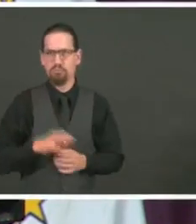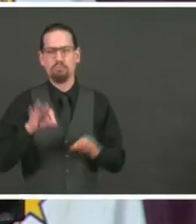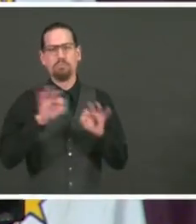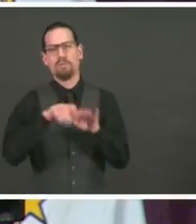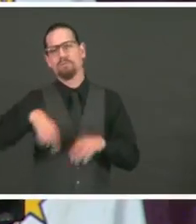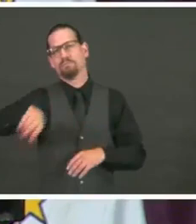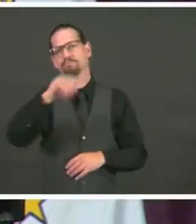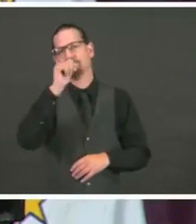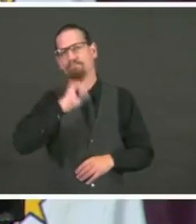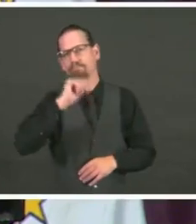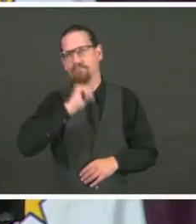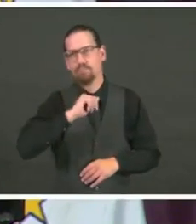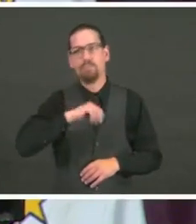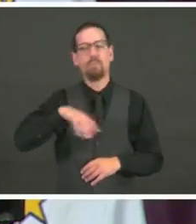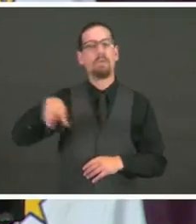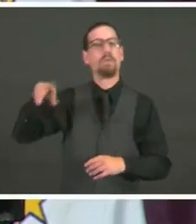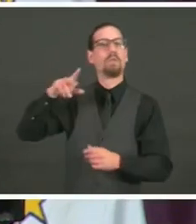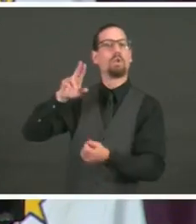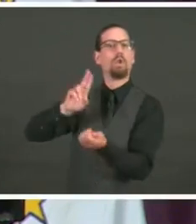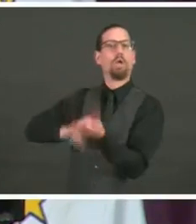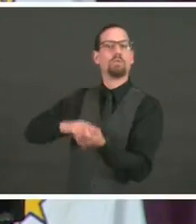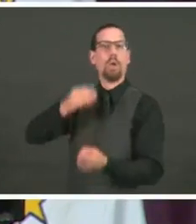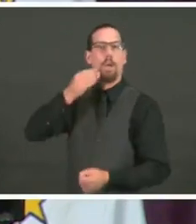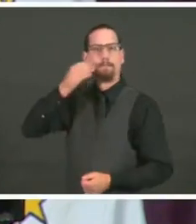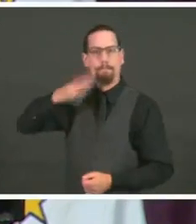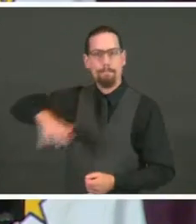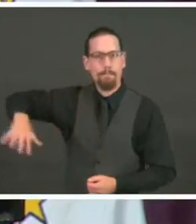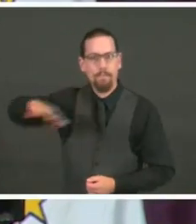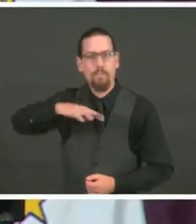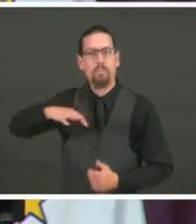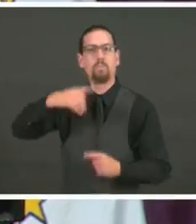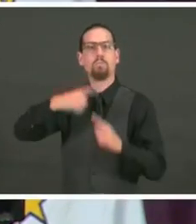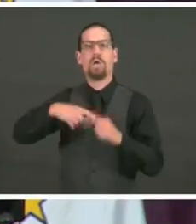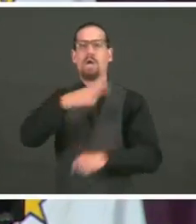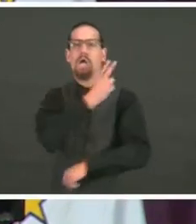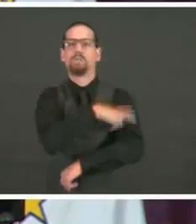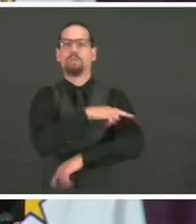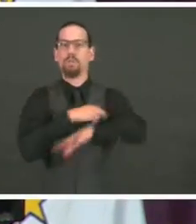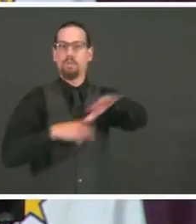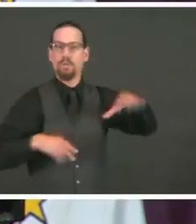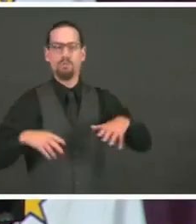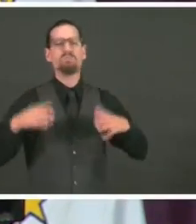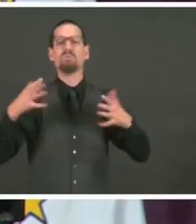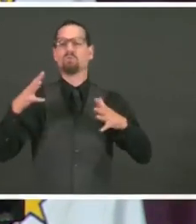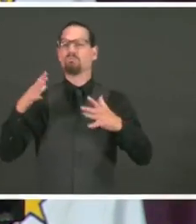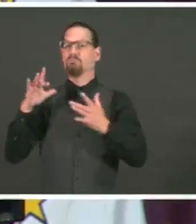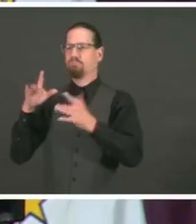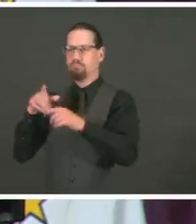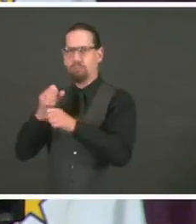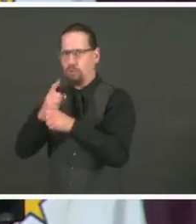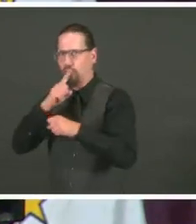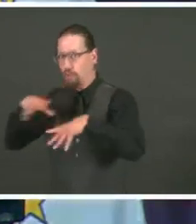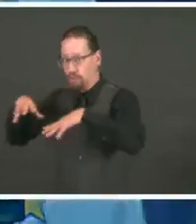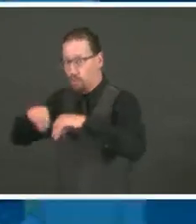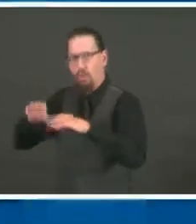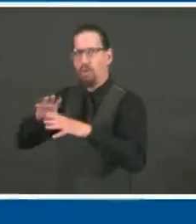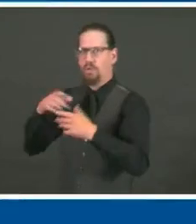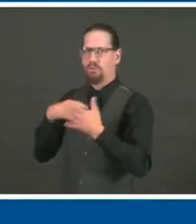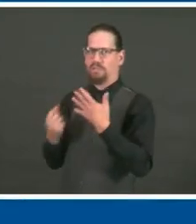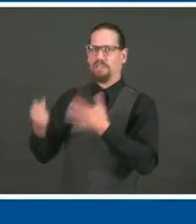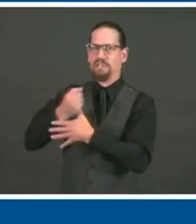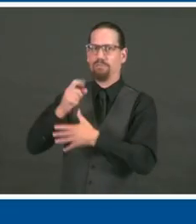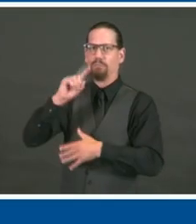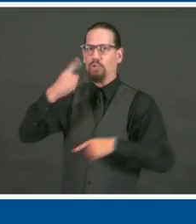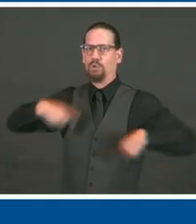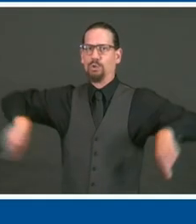critical infrastructure is back online. That's been prioritized. Okay, so now we'll switch over to